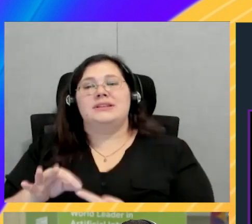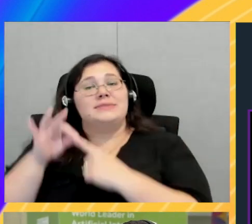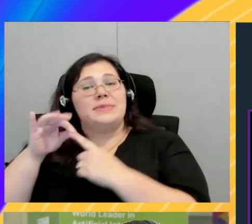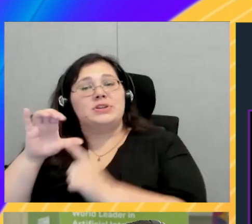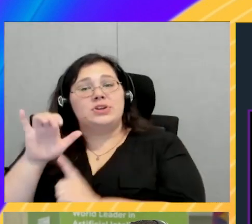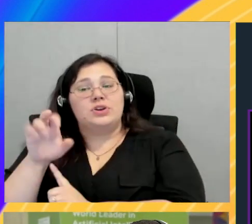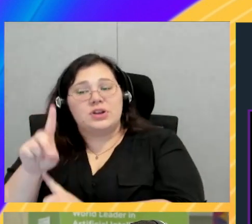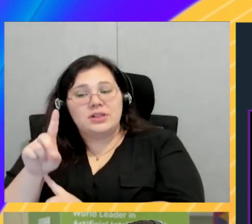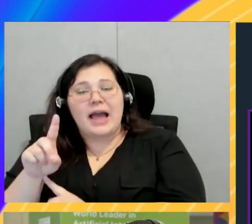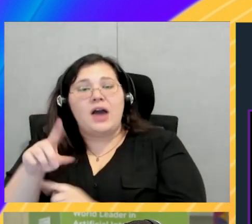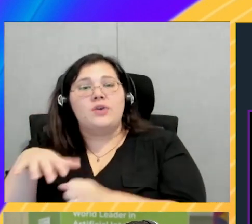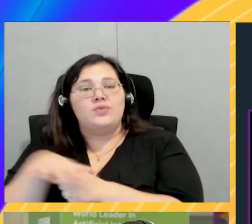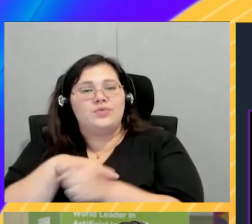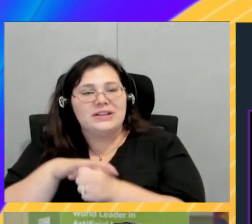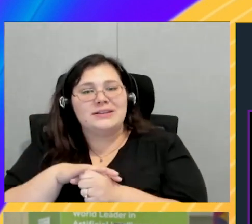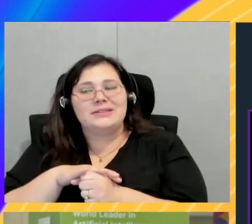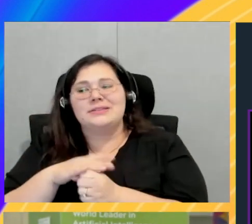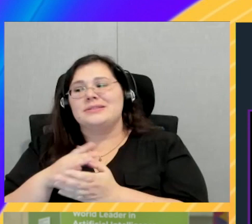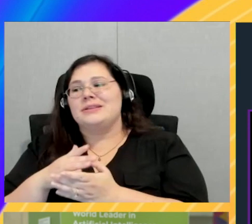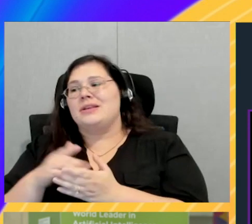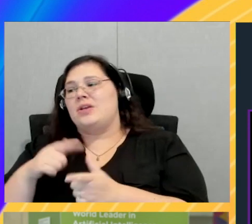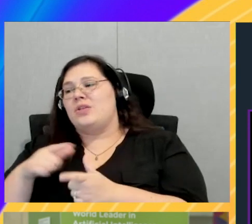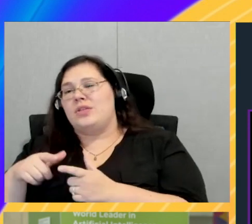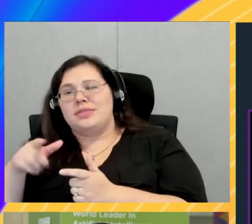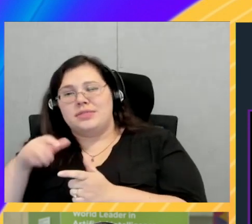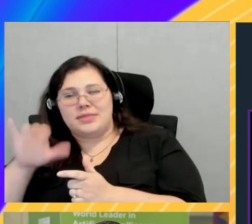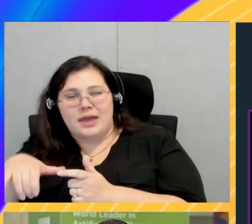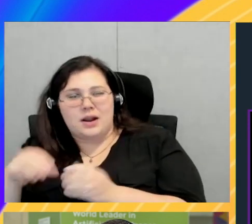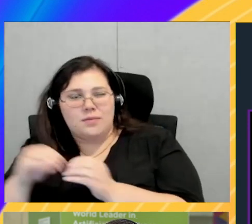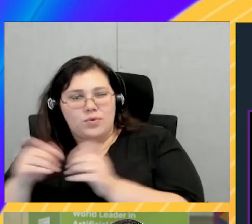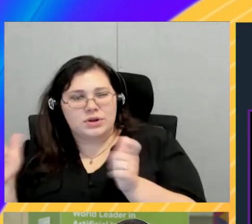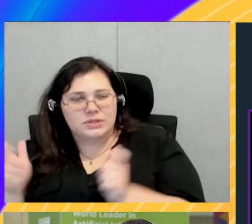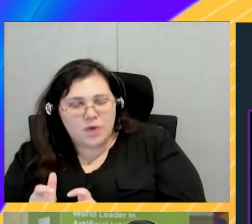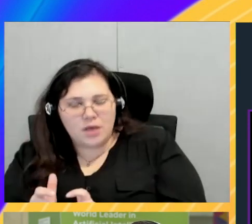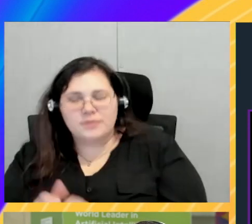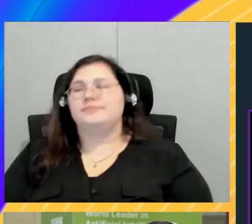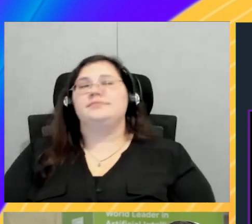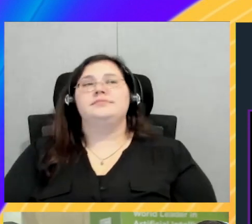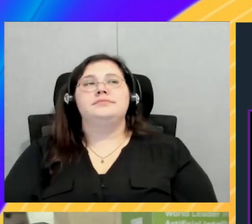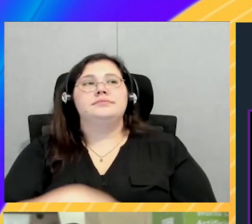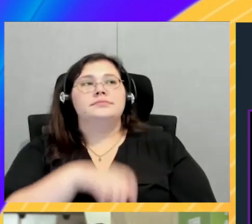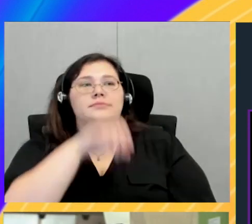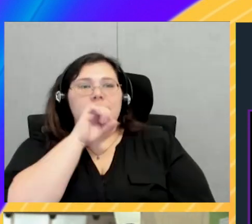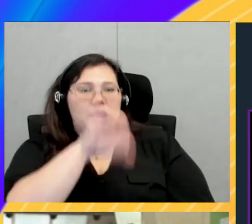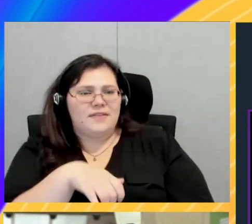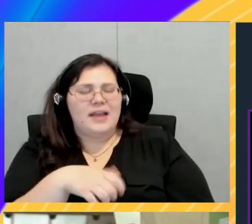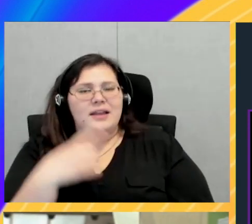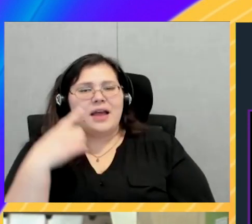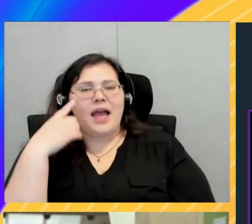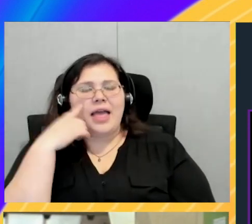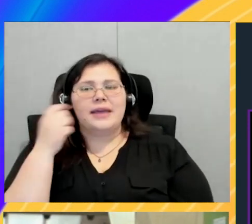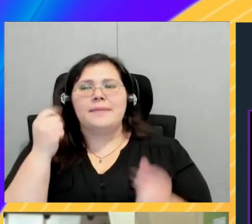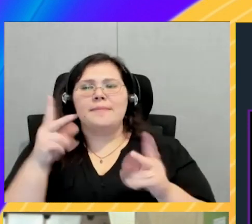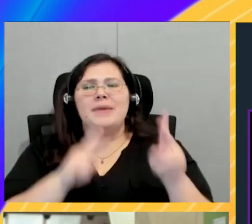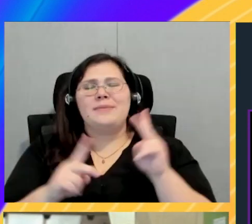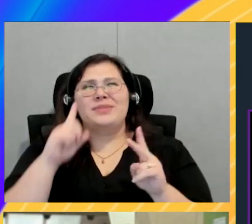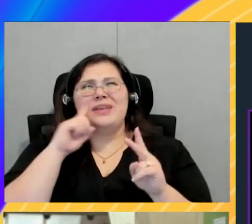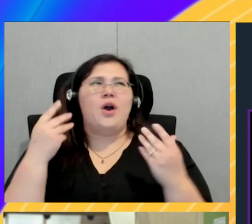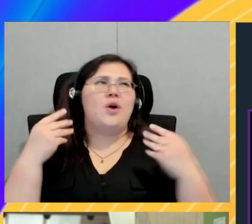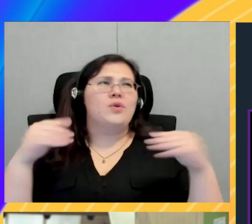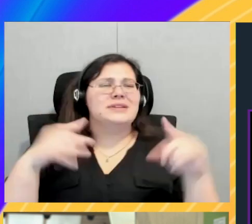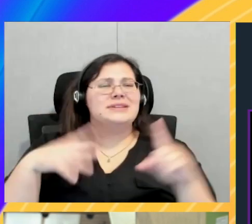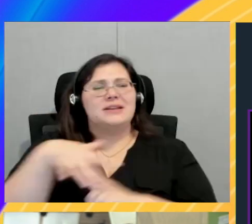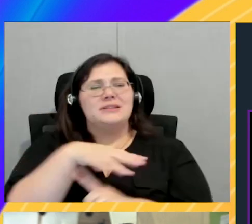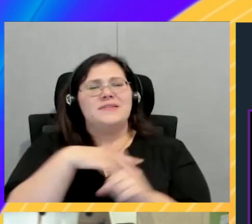other regions. Yes, exactly that. I love that point, right? Because I think a lot of people would think, hey, in a sales environment with an account team, it's